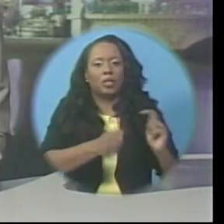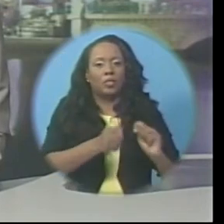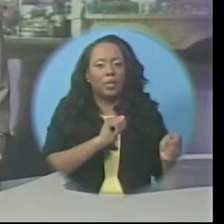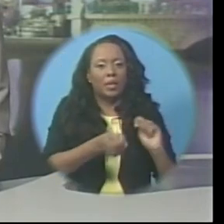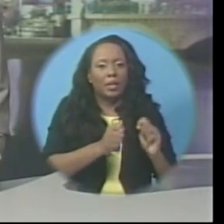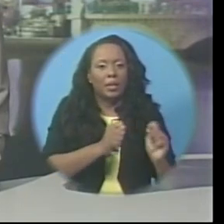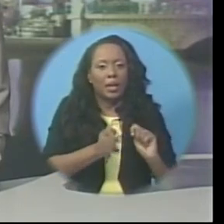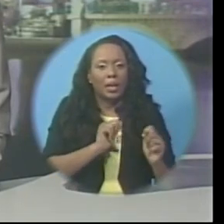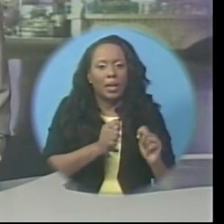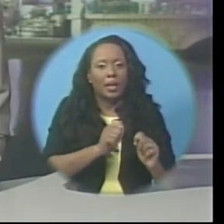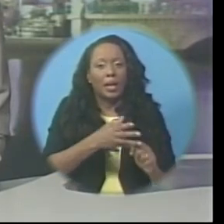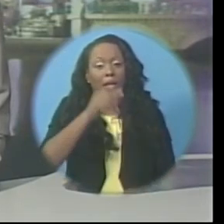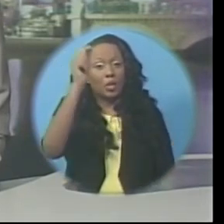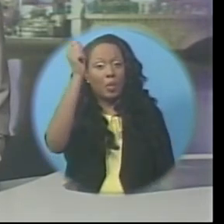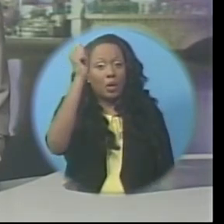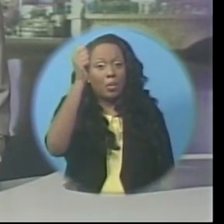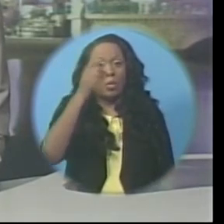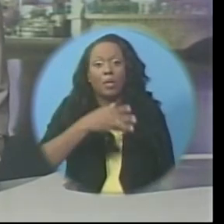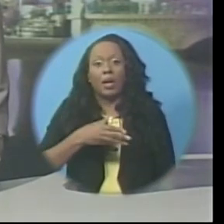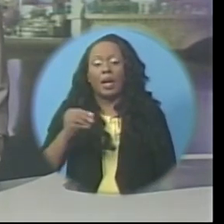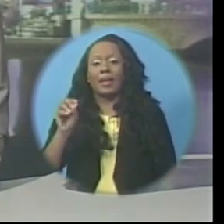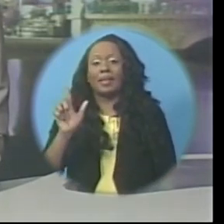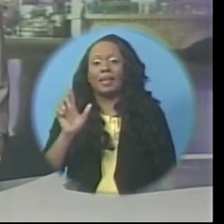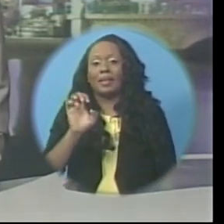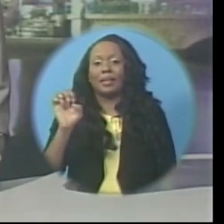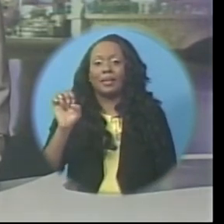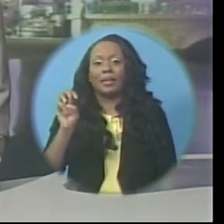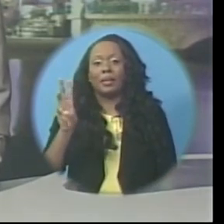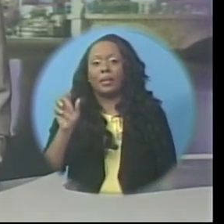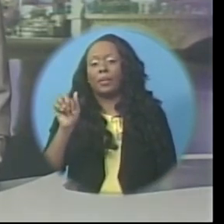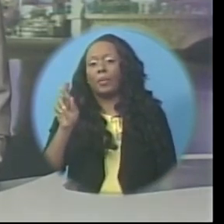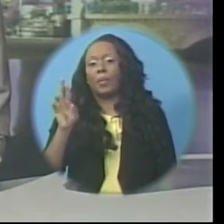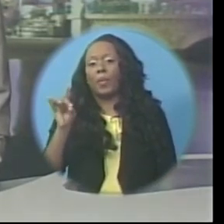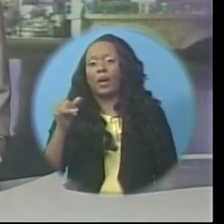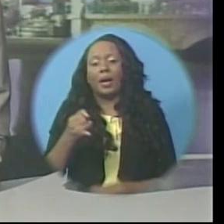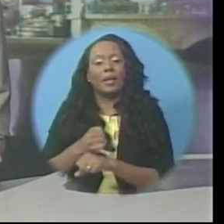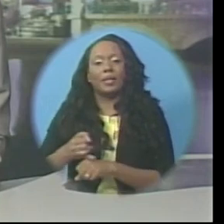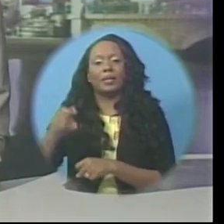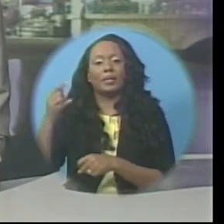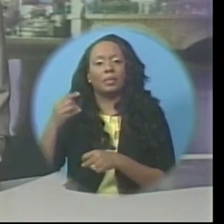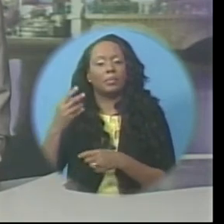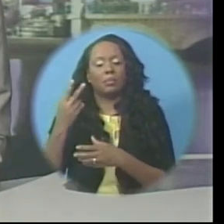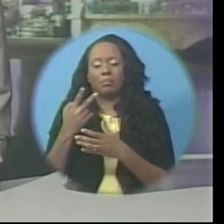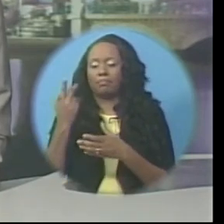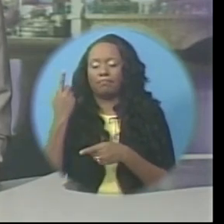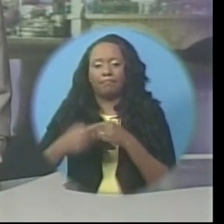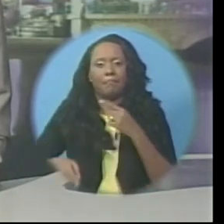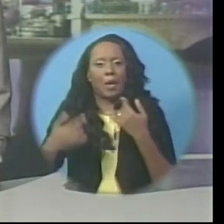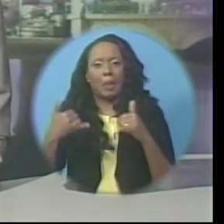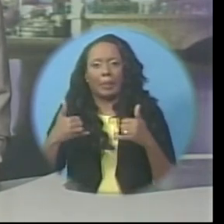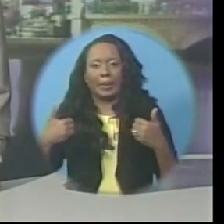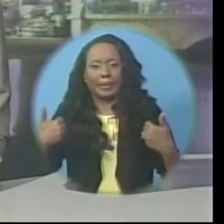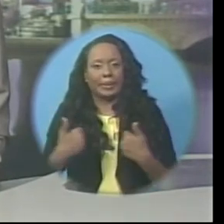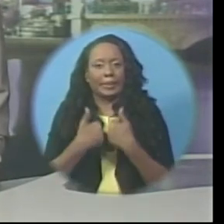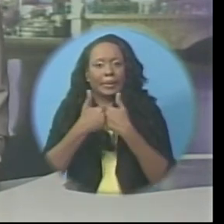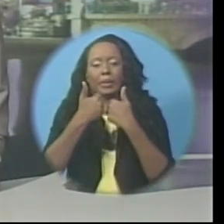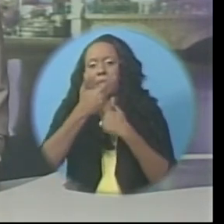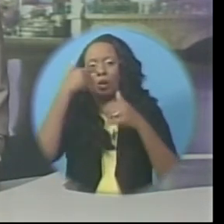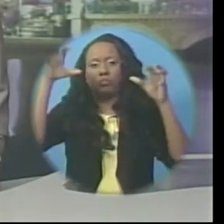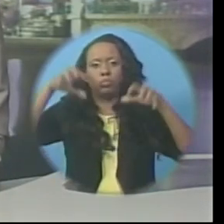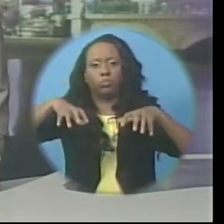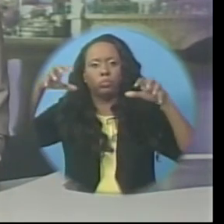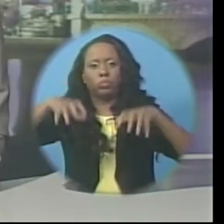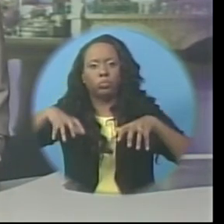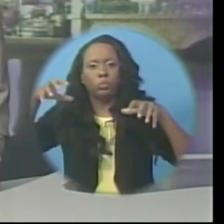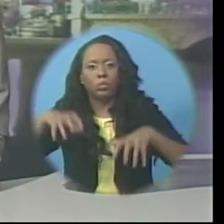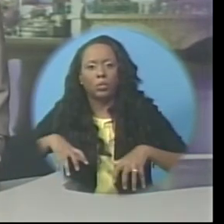Tobago Red Force and Leeward Islands Hurricanes at Queen's Park Oval due to wet conditions caused by rain. Hurricanes received 5.2